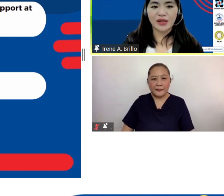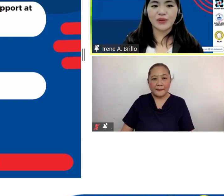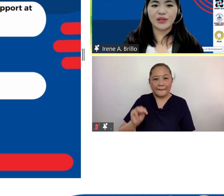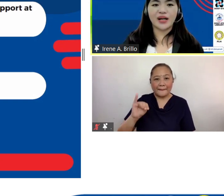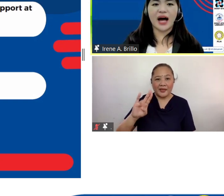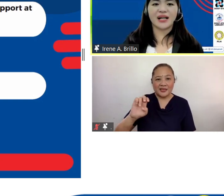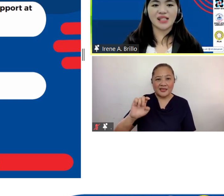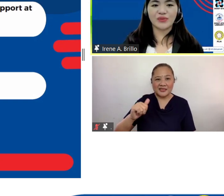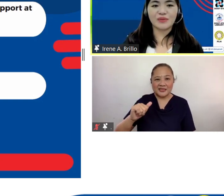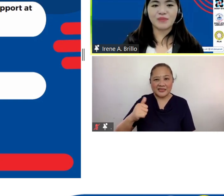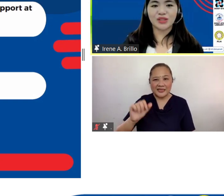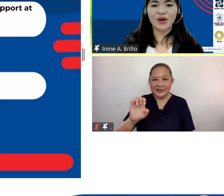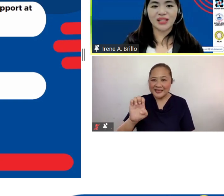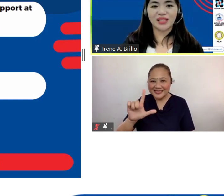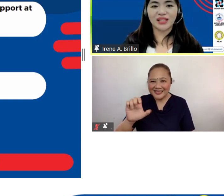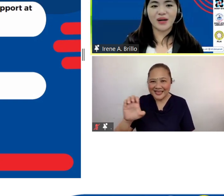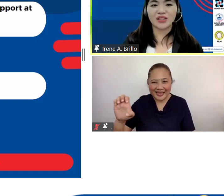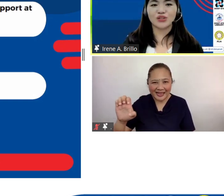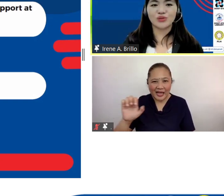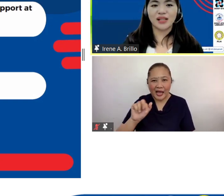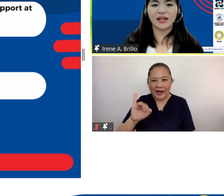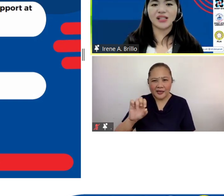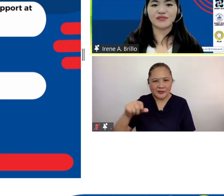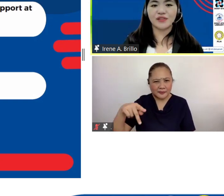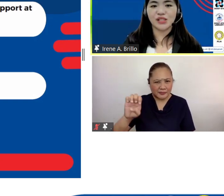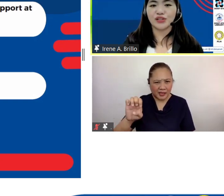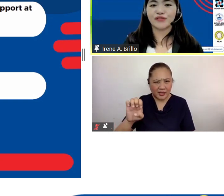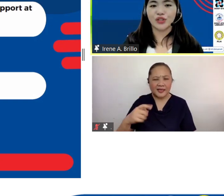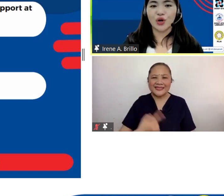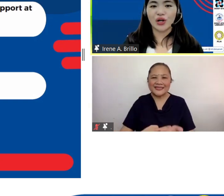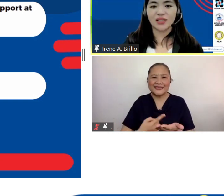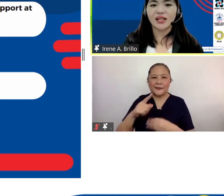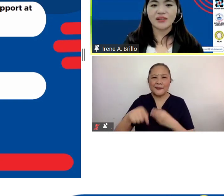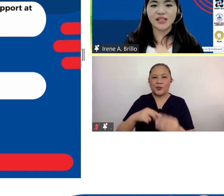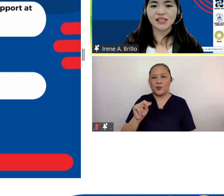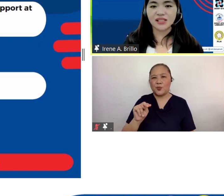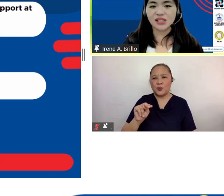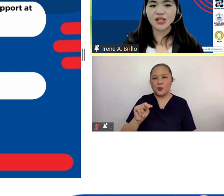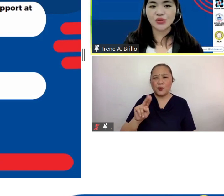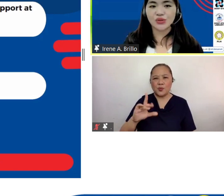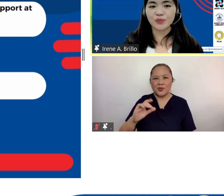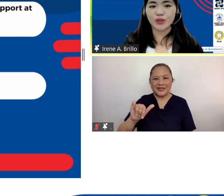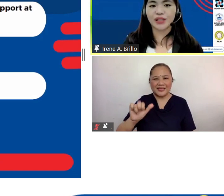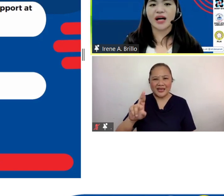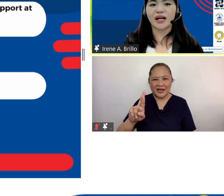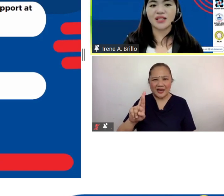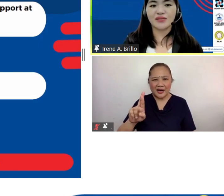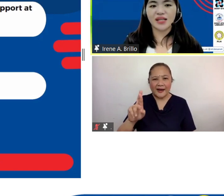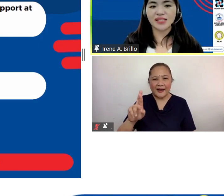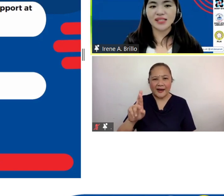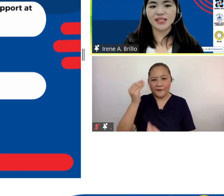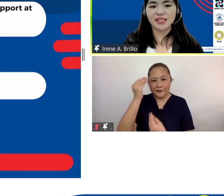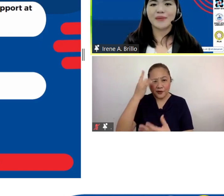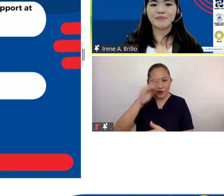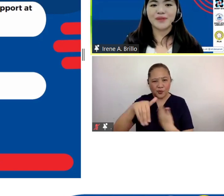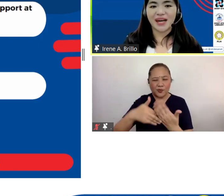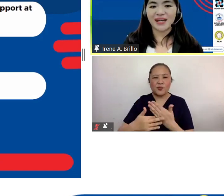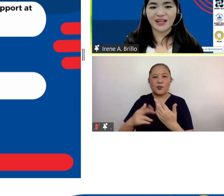Arespe, she will be talking about nuclear information for all, research support at